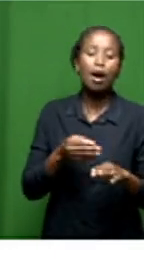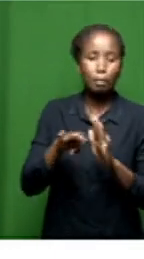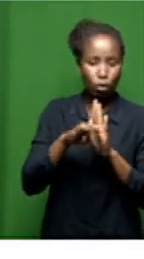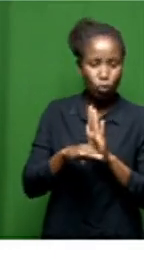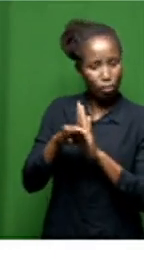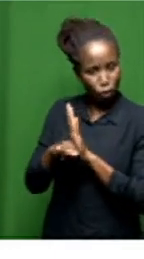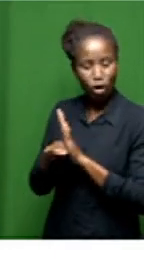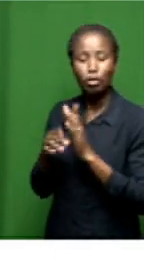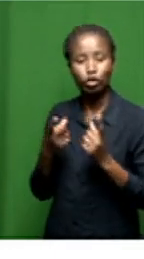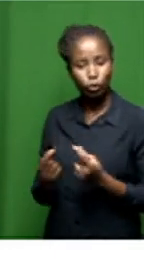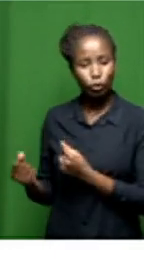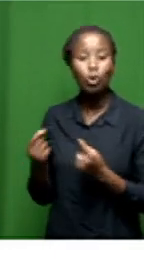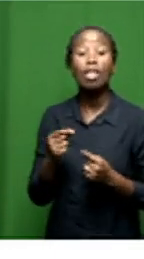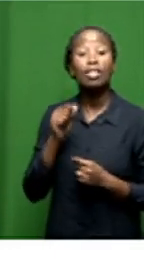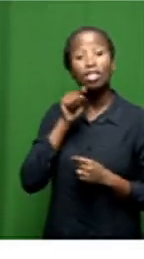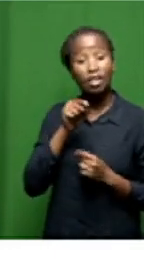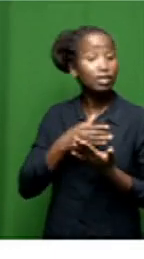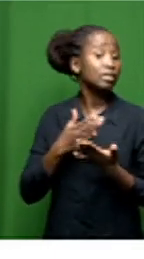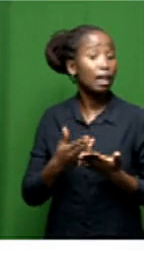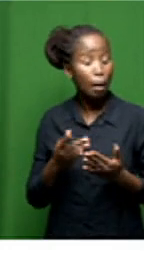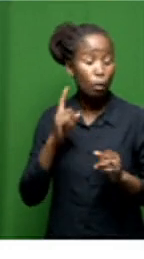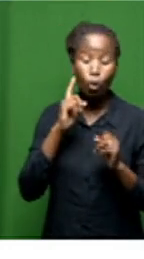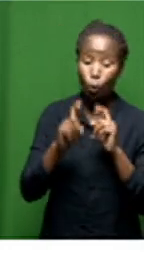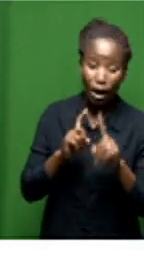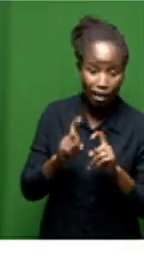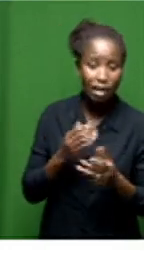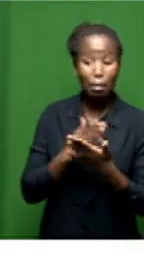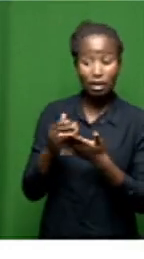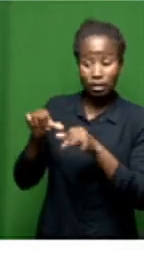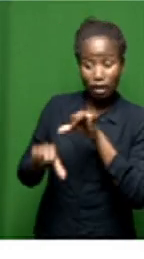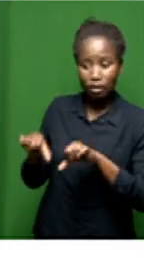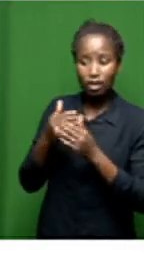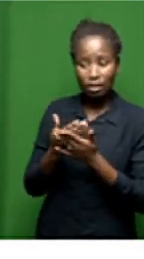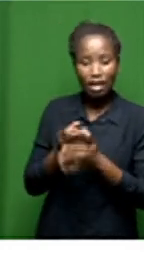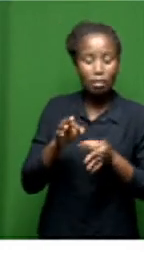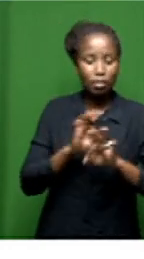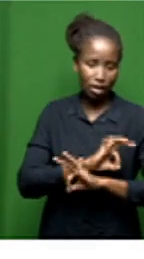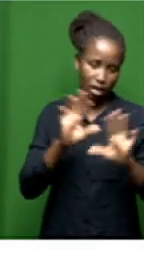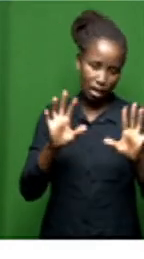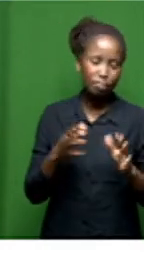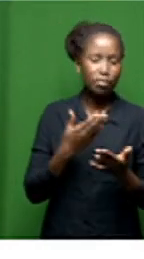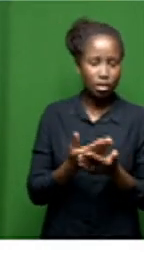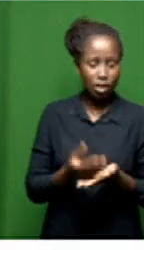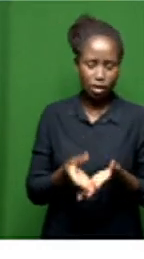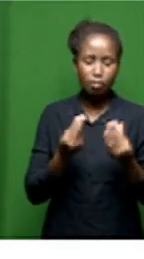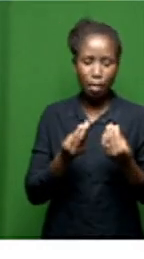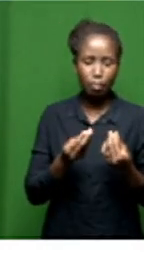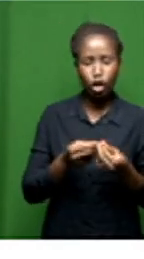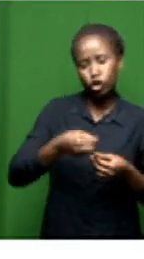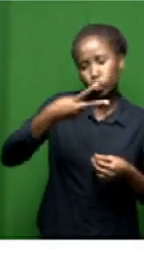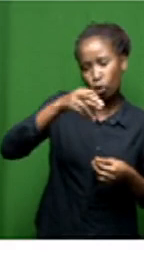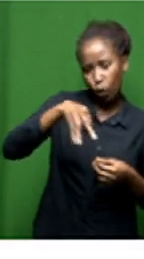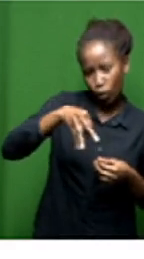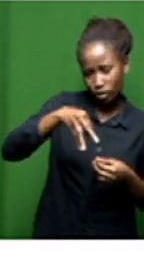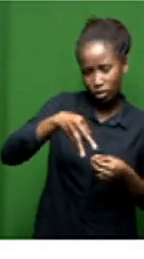vaccine. These are just the questions that a little bit of science that will clarify them. We can get to 2/3 very quickly. There's